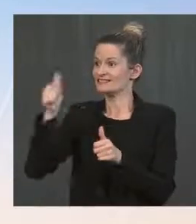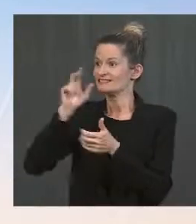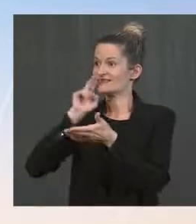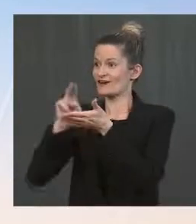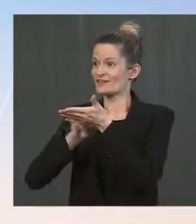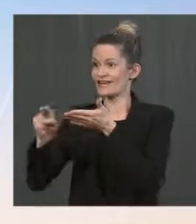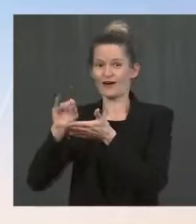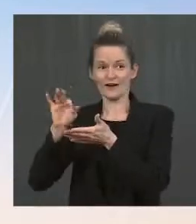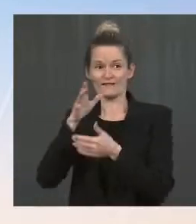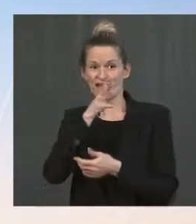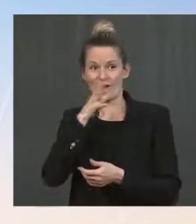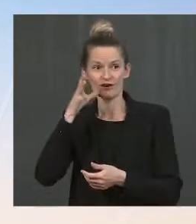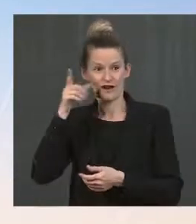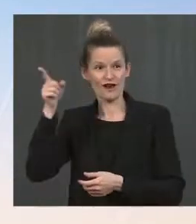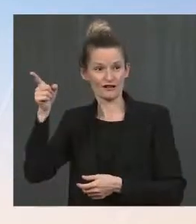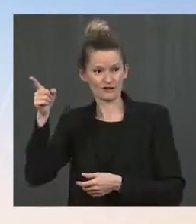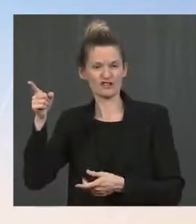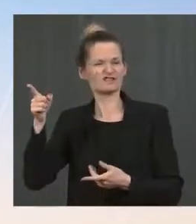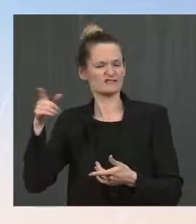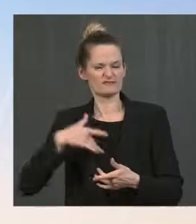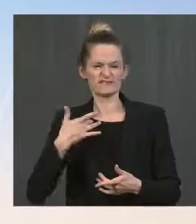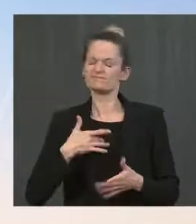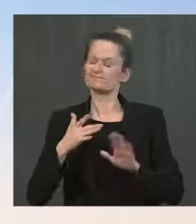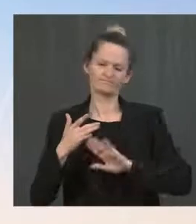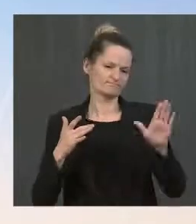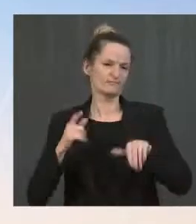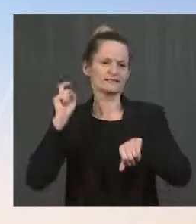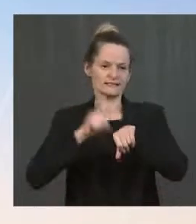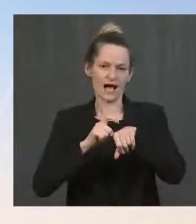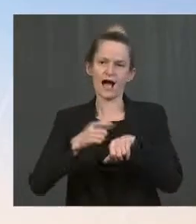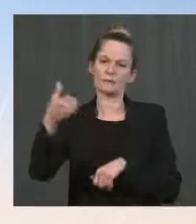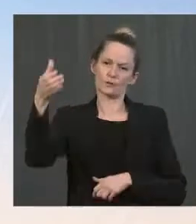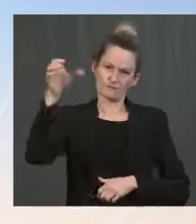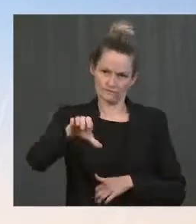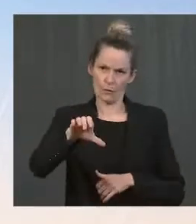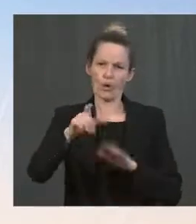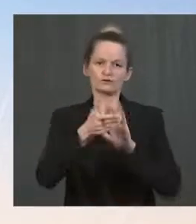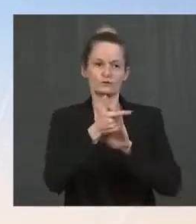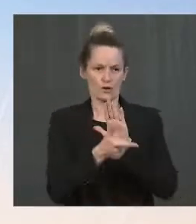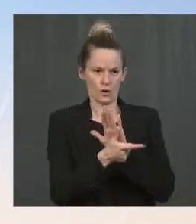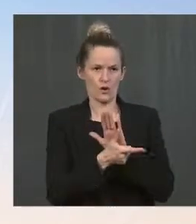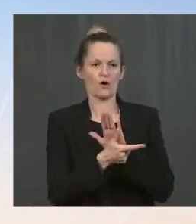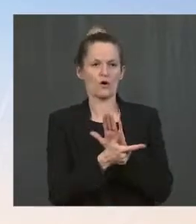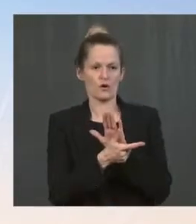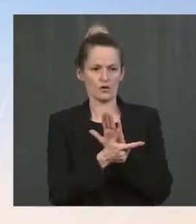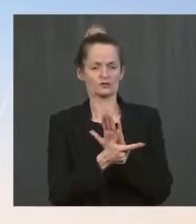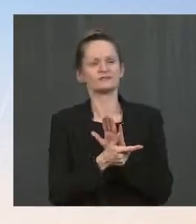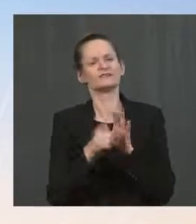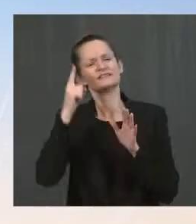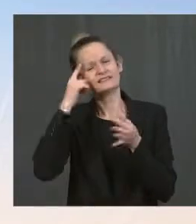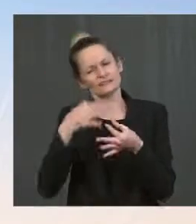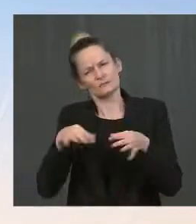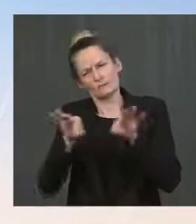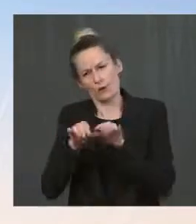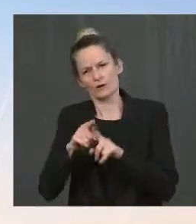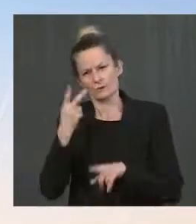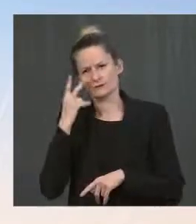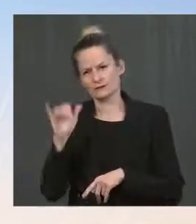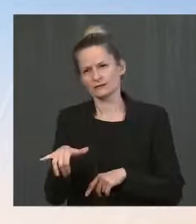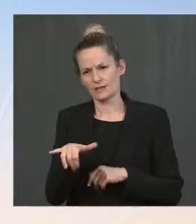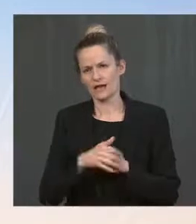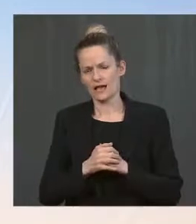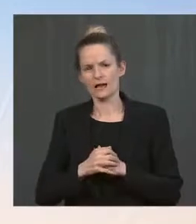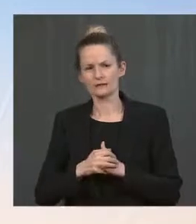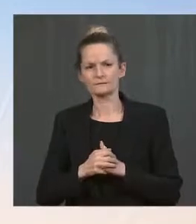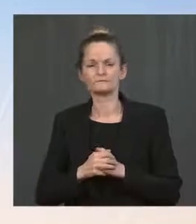that that does send an important signal to the market and that these steps in the aggregate send signals. Certainly, we've seen